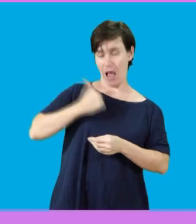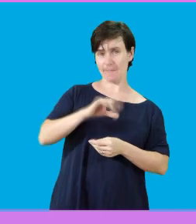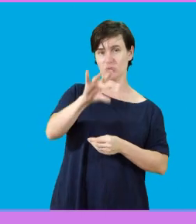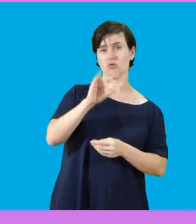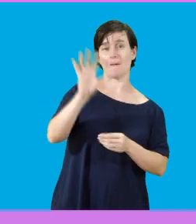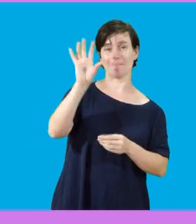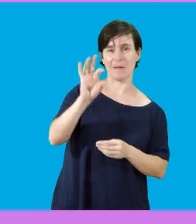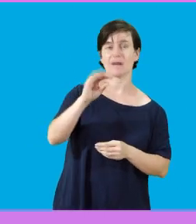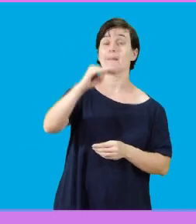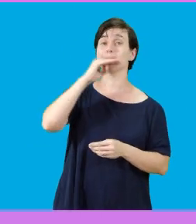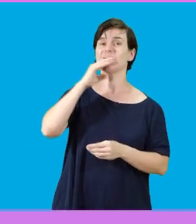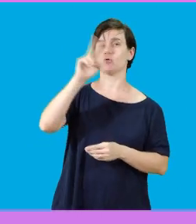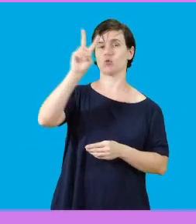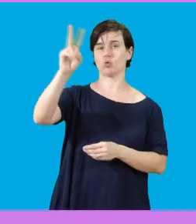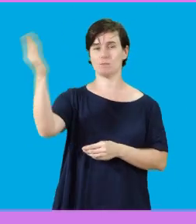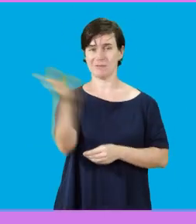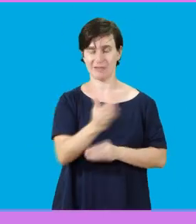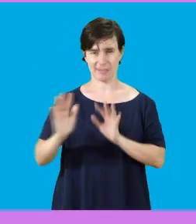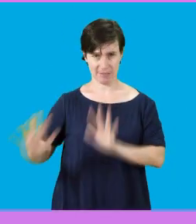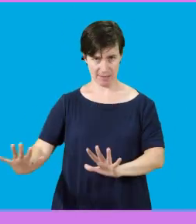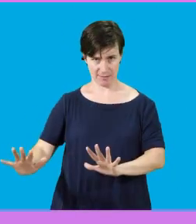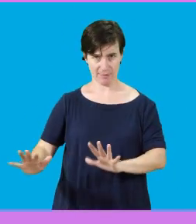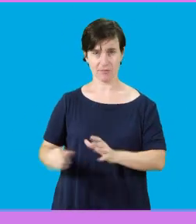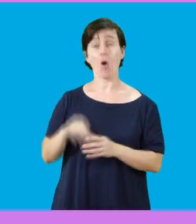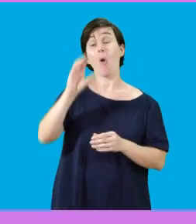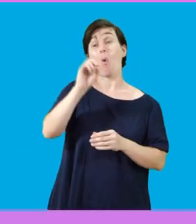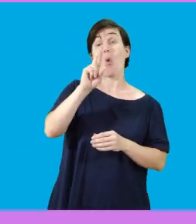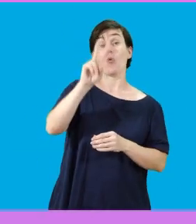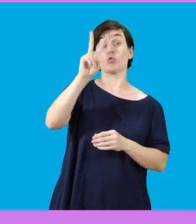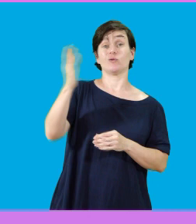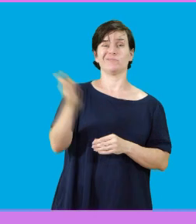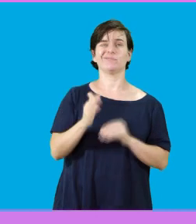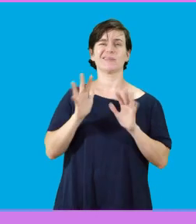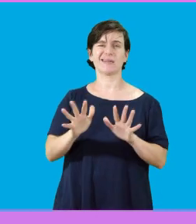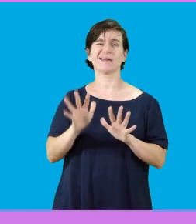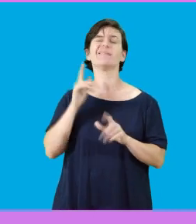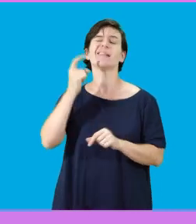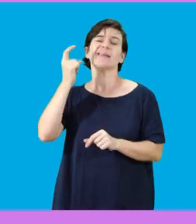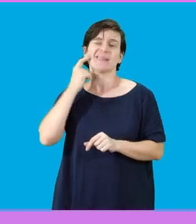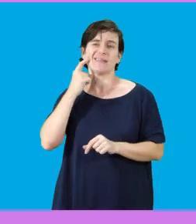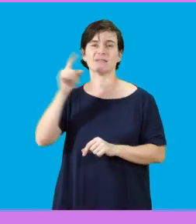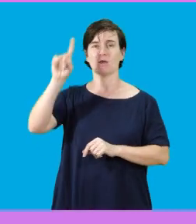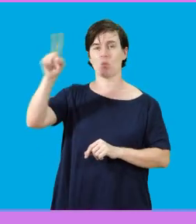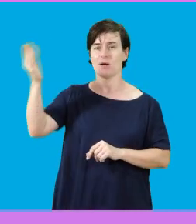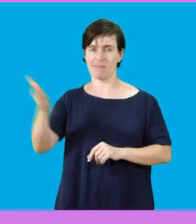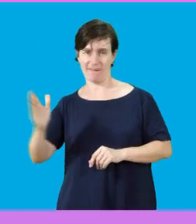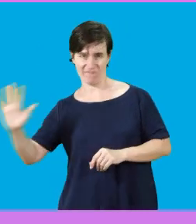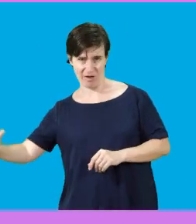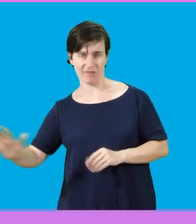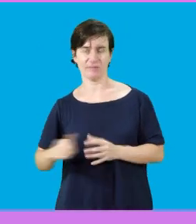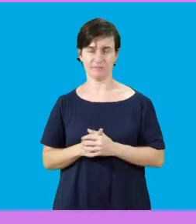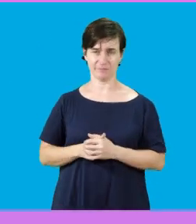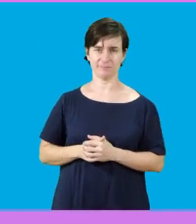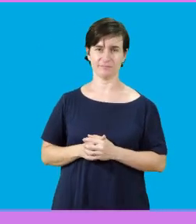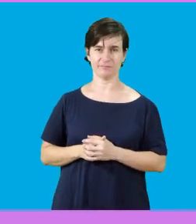days. So it's 2 over 10, which can be written as 2 is the highest common factor. 2 goes 2 times once into 2 and it goes 5 times